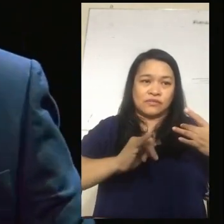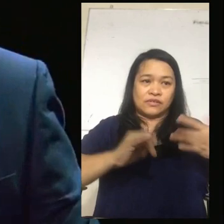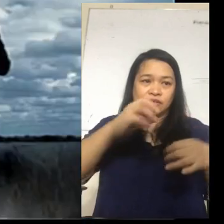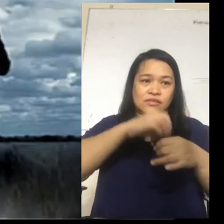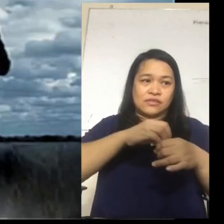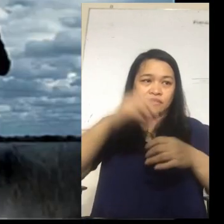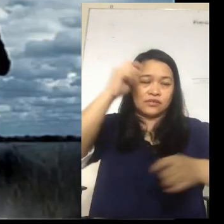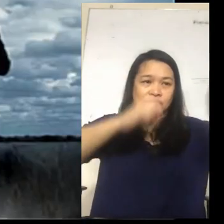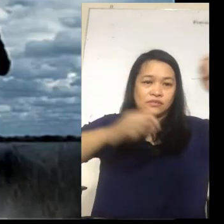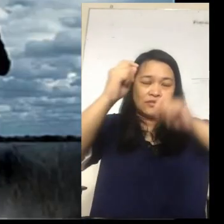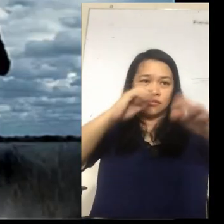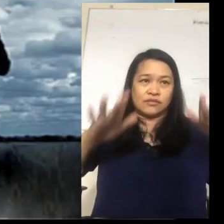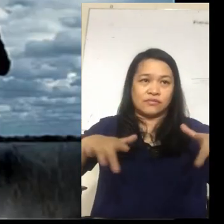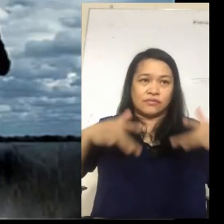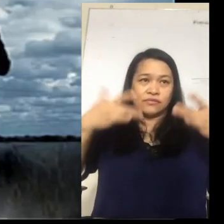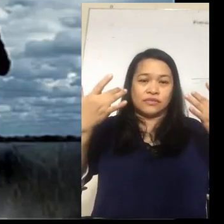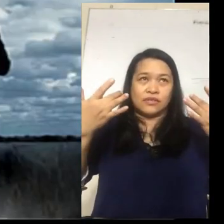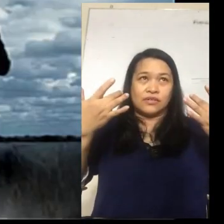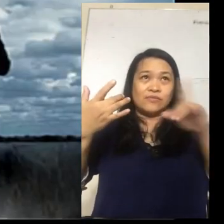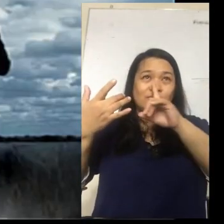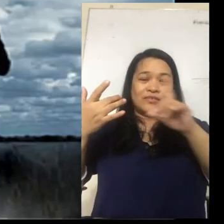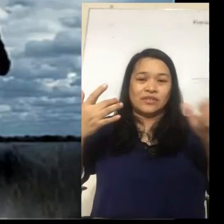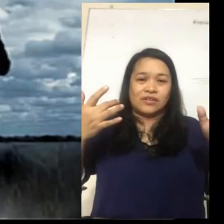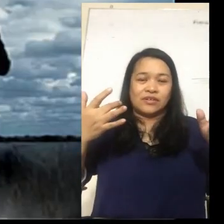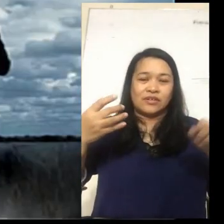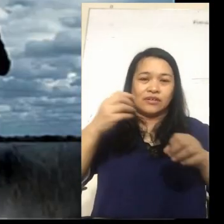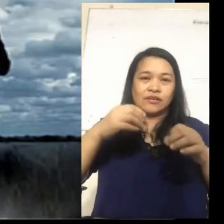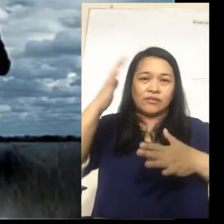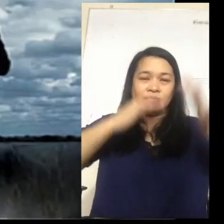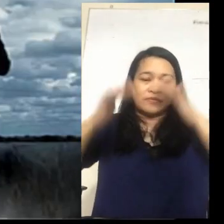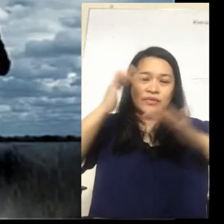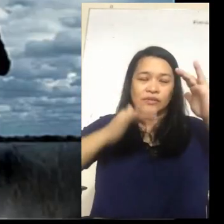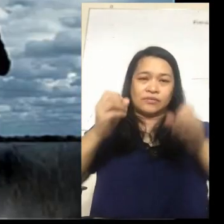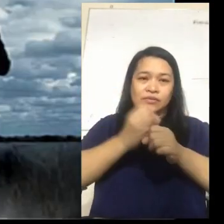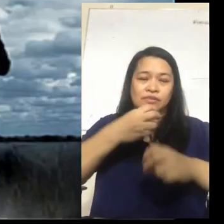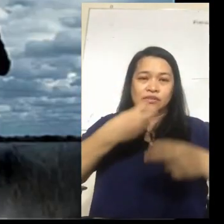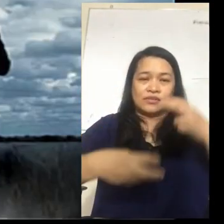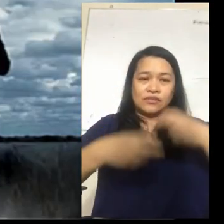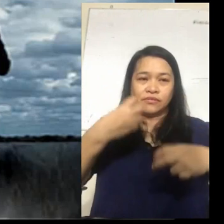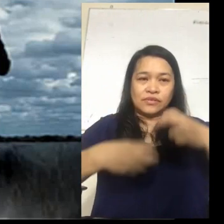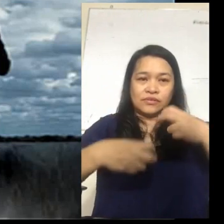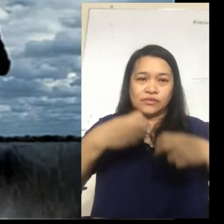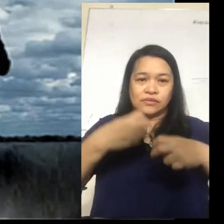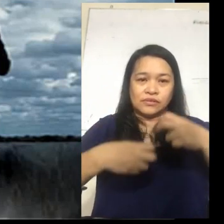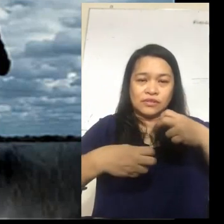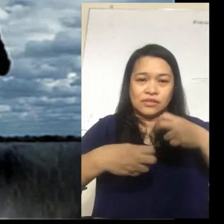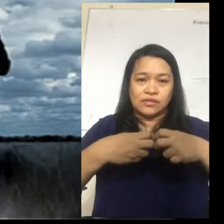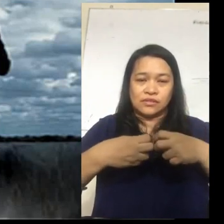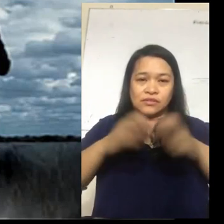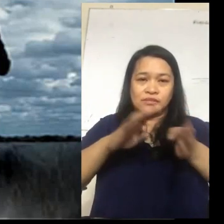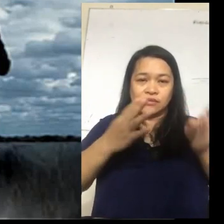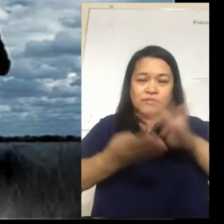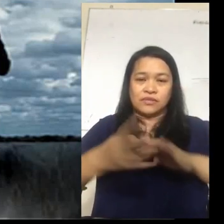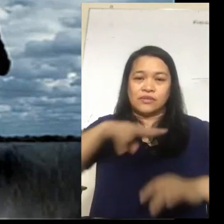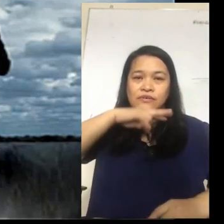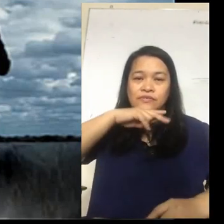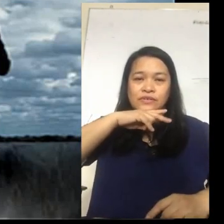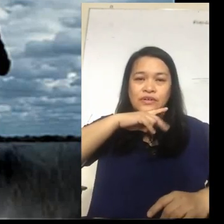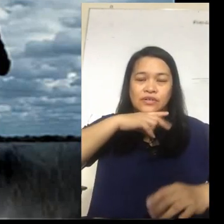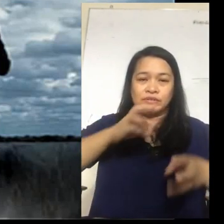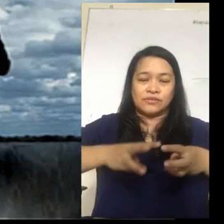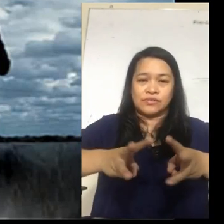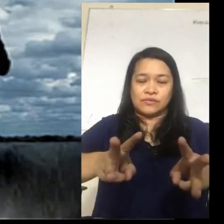is the storm of life or storms of life. Mga problems, mga difficulties, they come in various